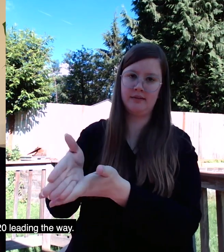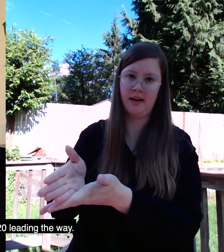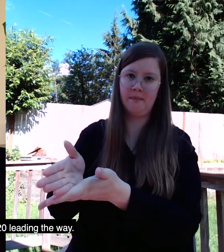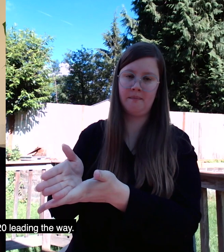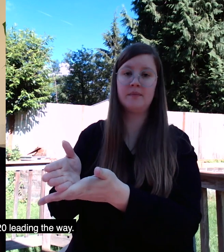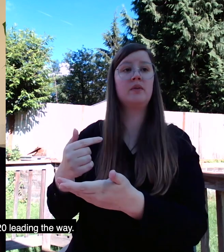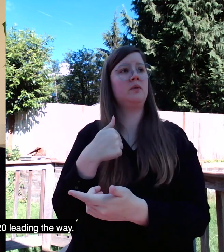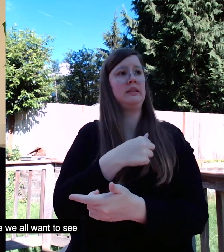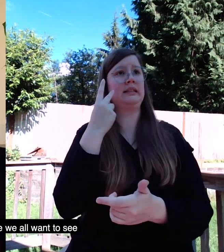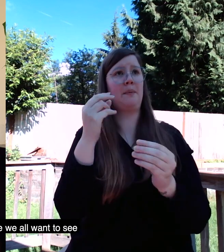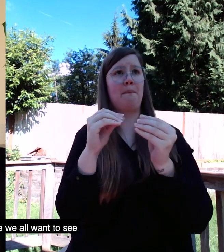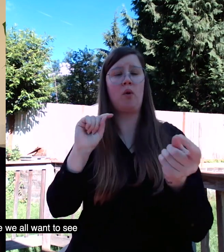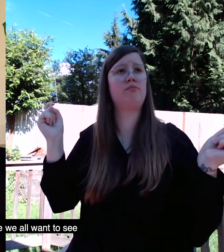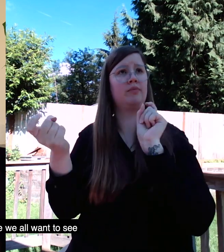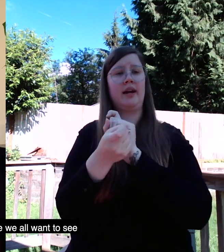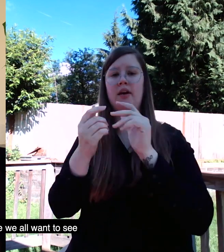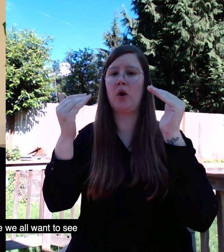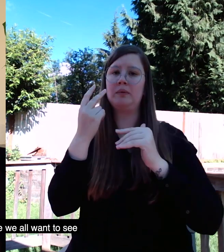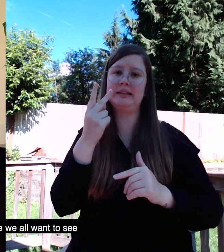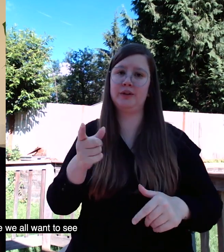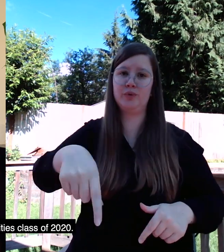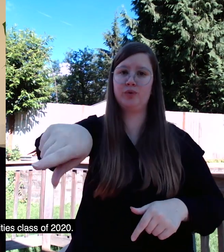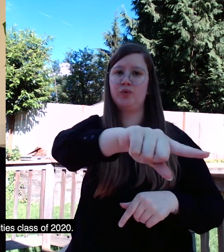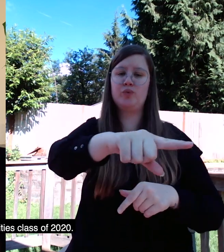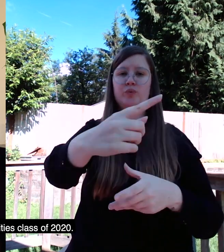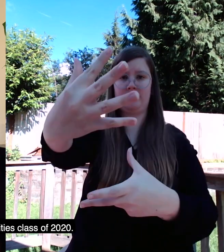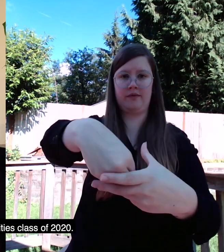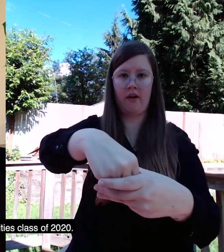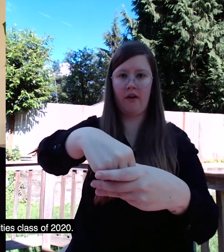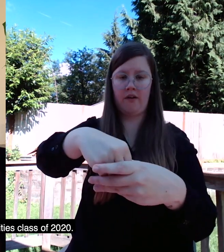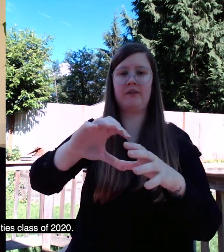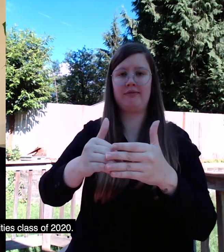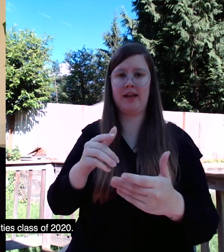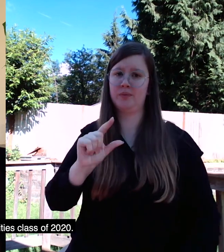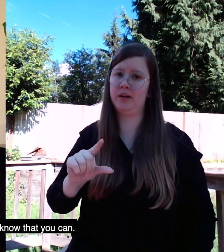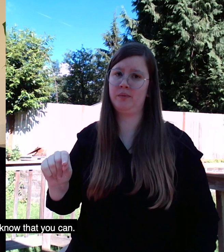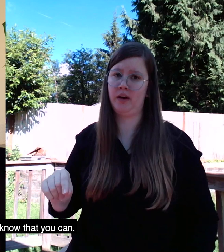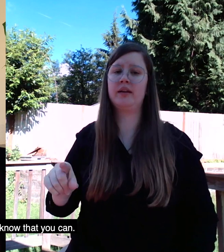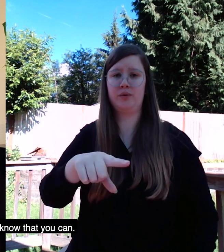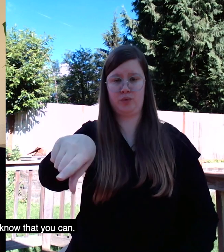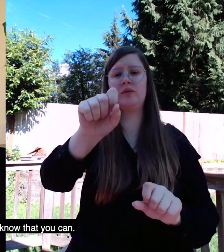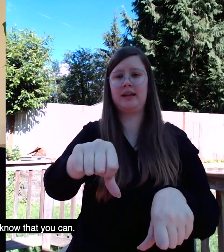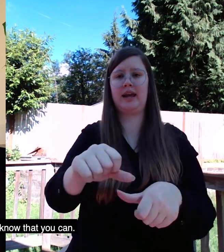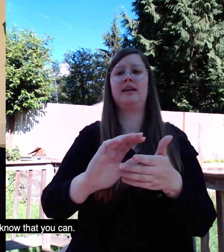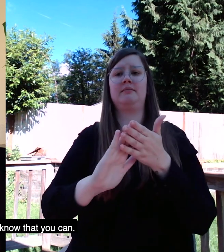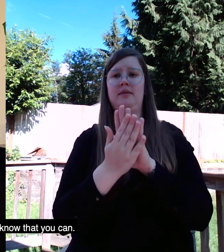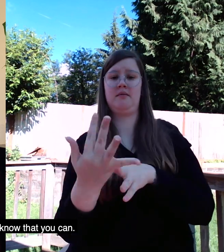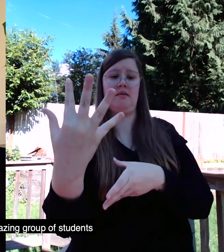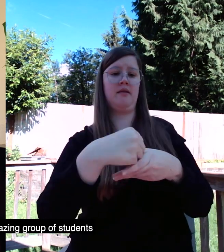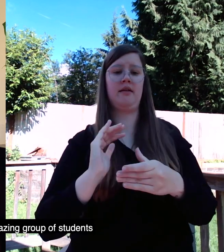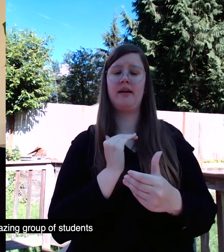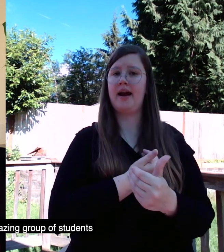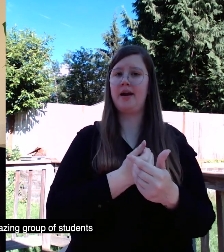of 2020, leading the way. Lead the change we all want to see in our communities, class of 2020. You can do it. I know